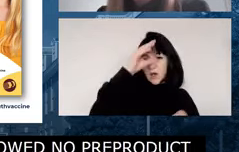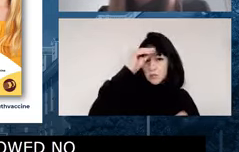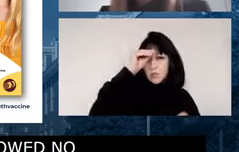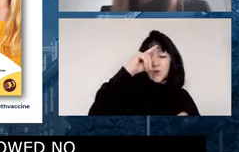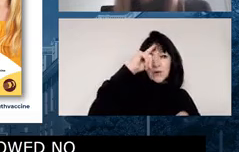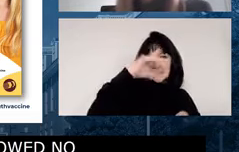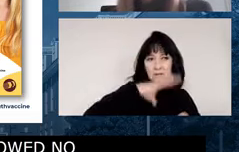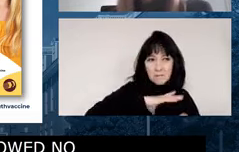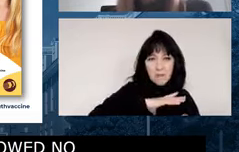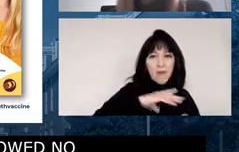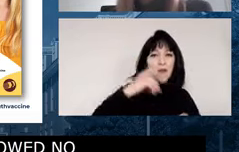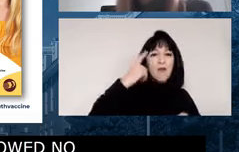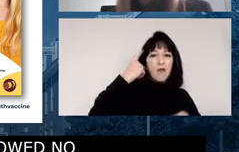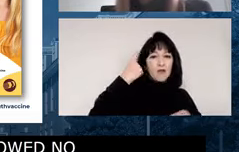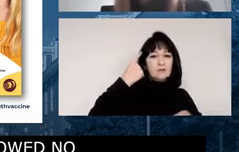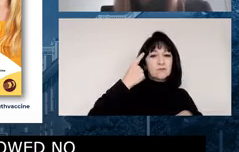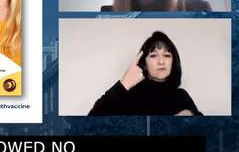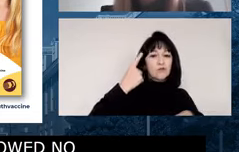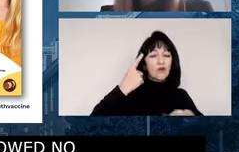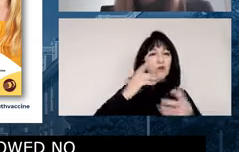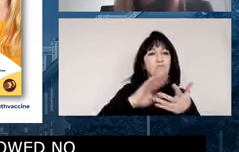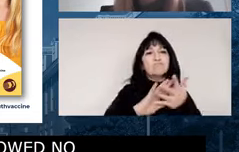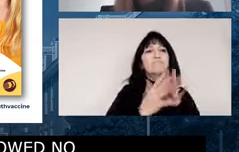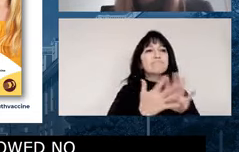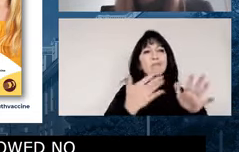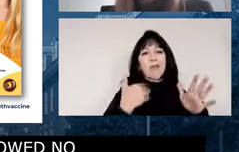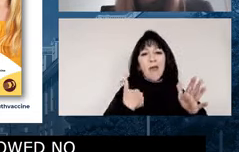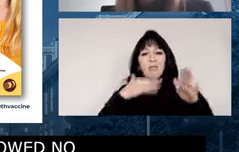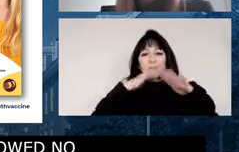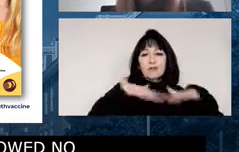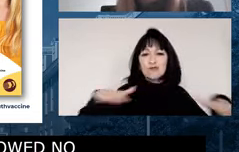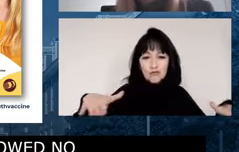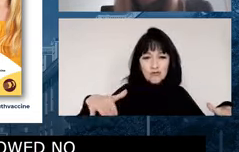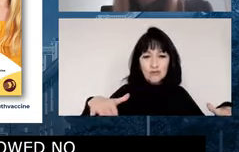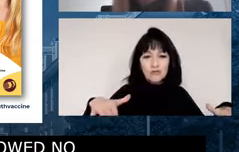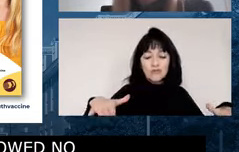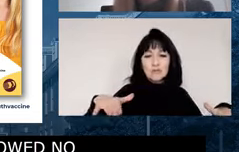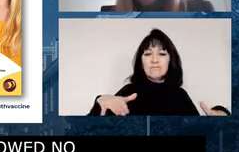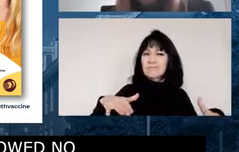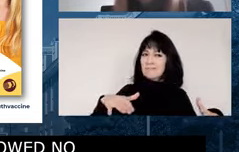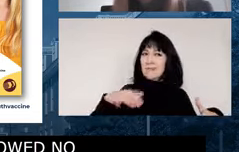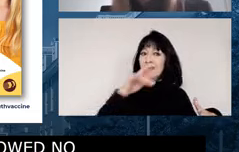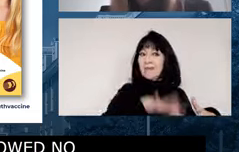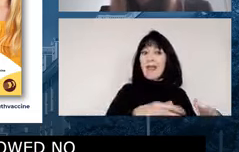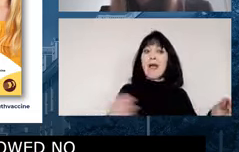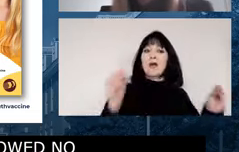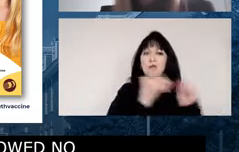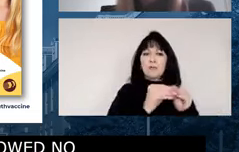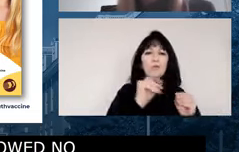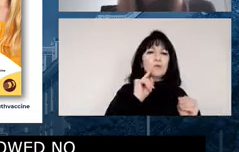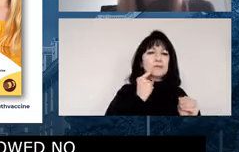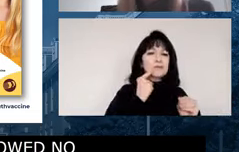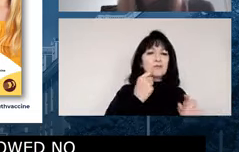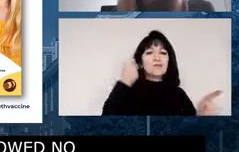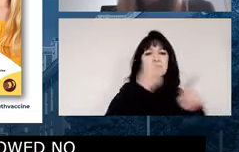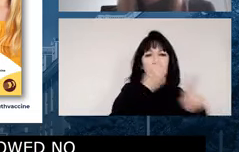itself is riskier for reproductive side effects than the